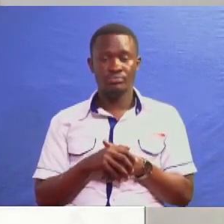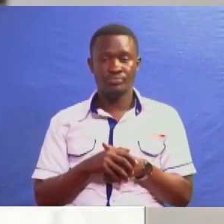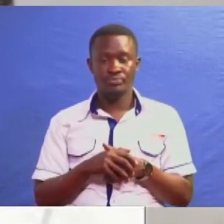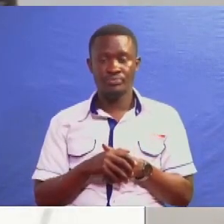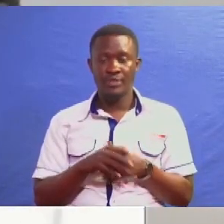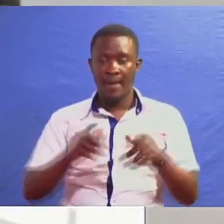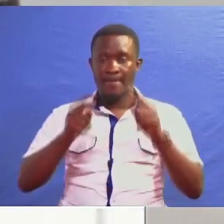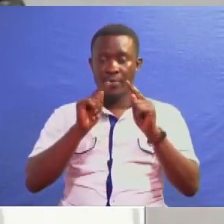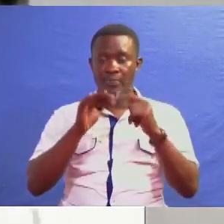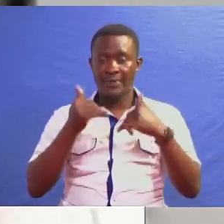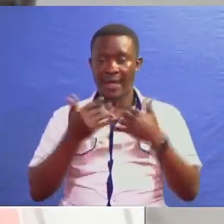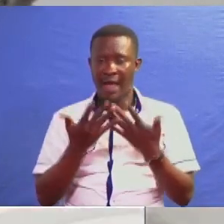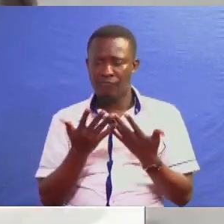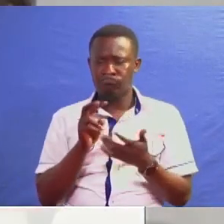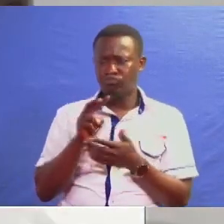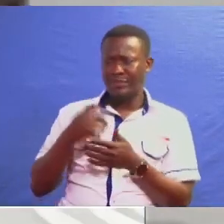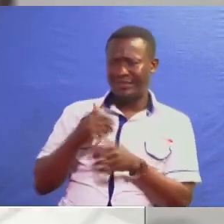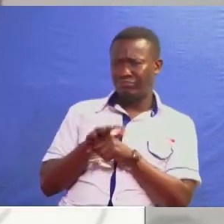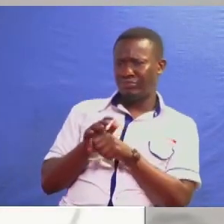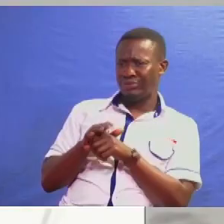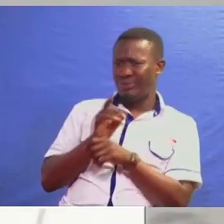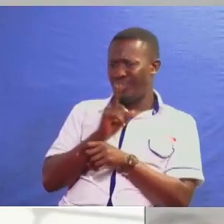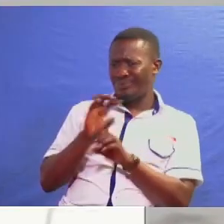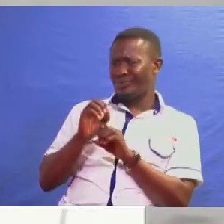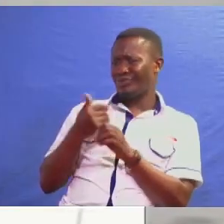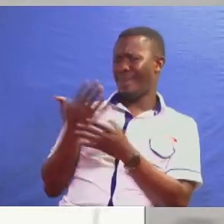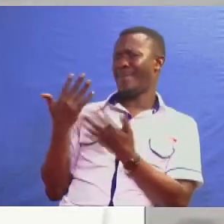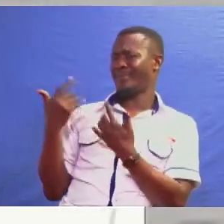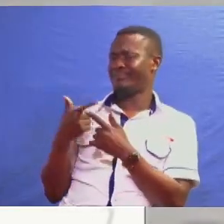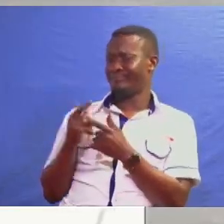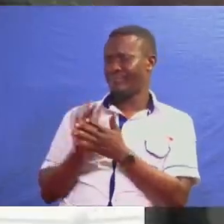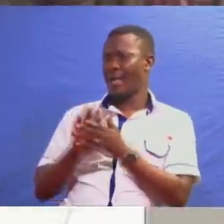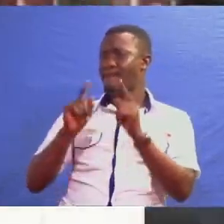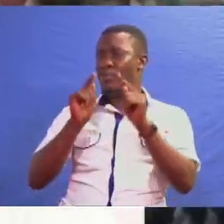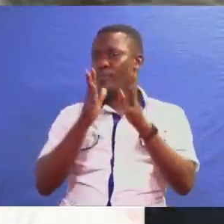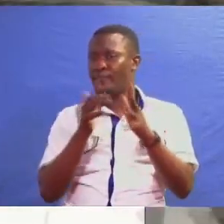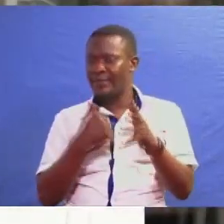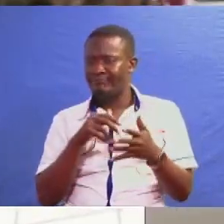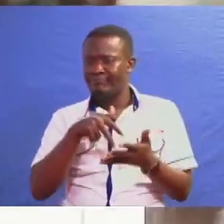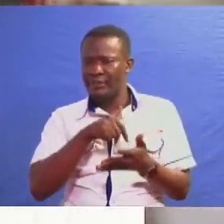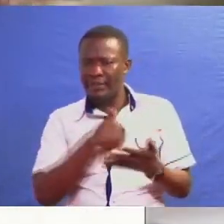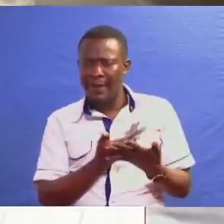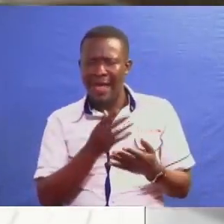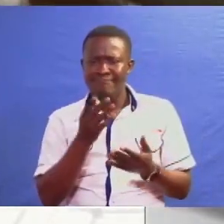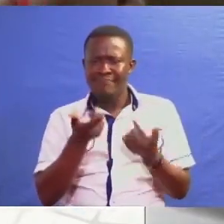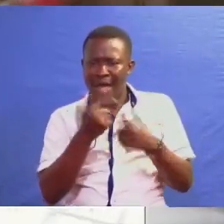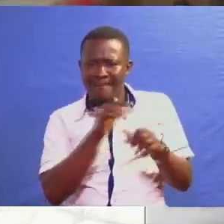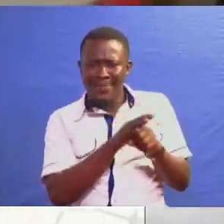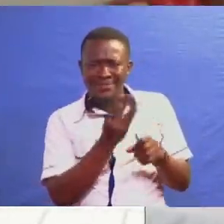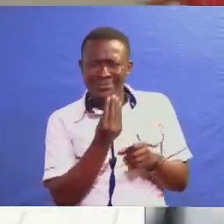The protests, however, were less intense than previously witnessed, as protesters' turnout was notably low compared to